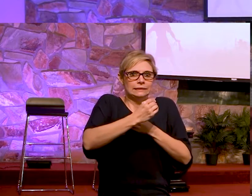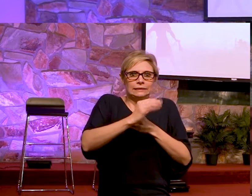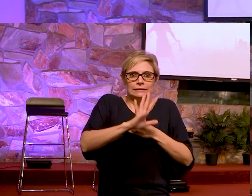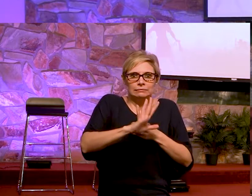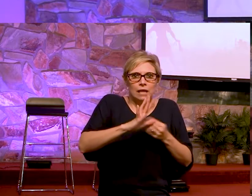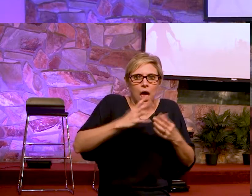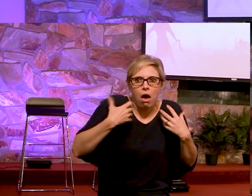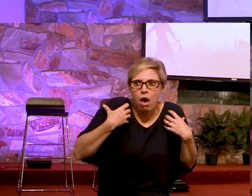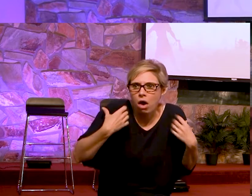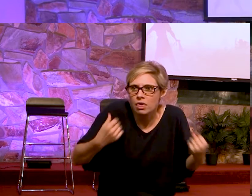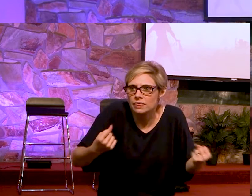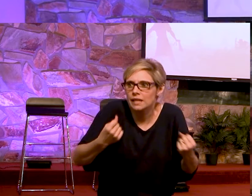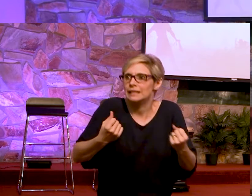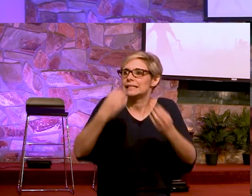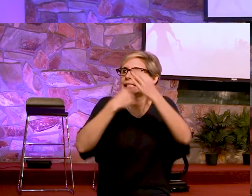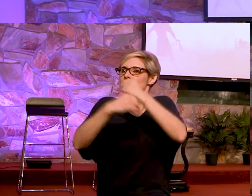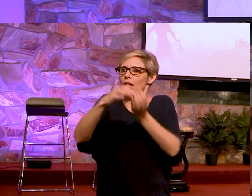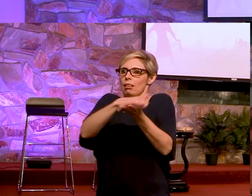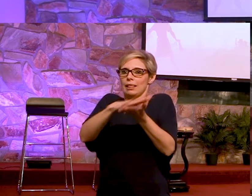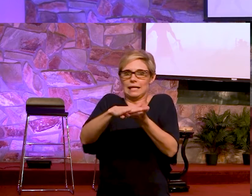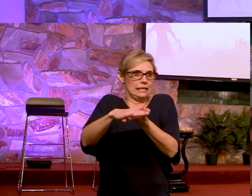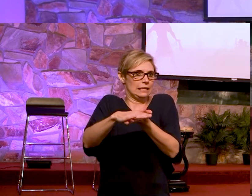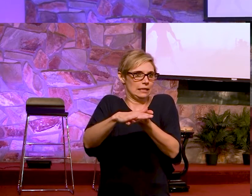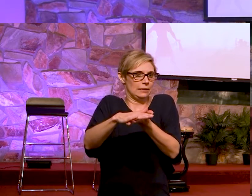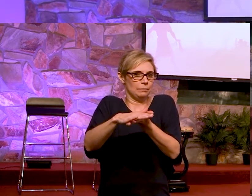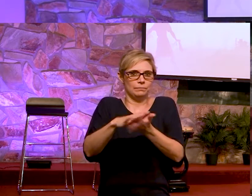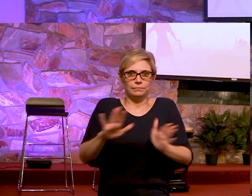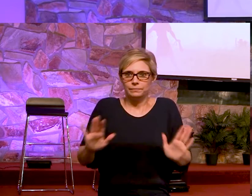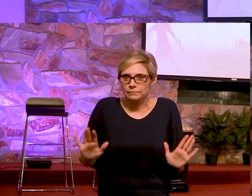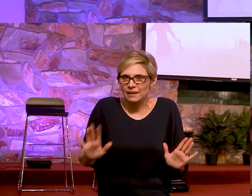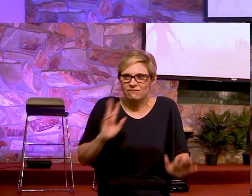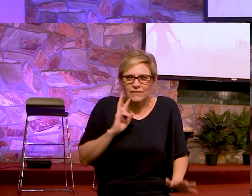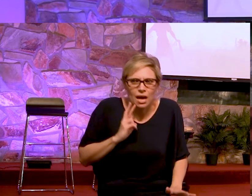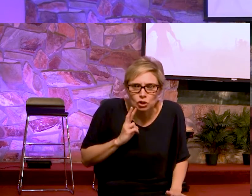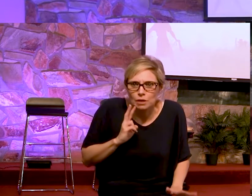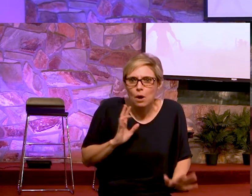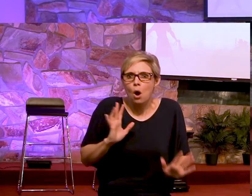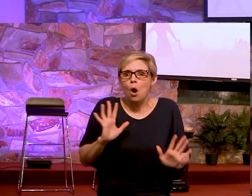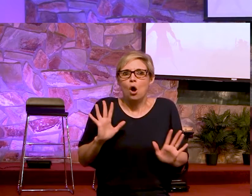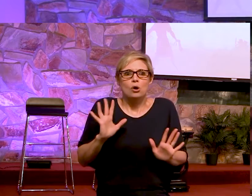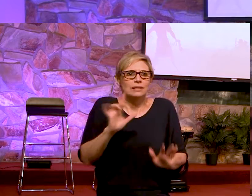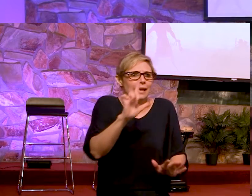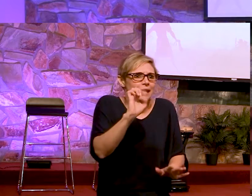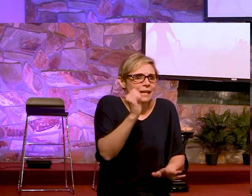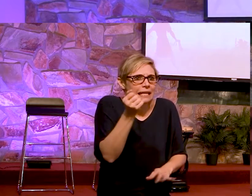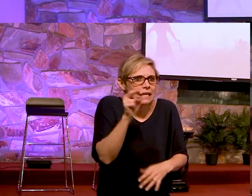You eat healthy. You diet. You exercise.